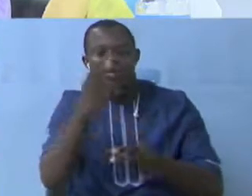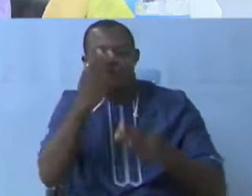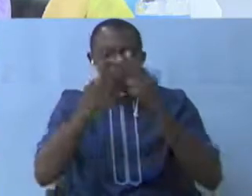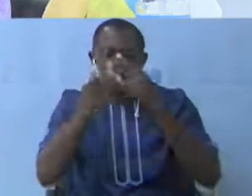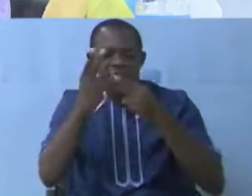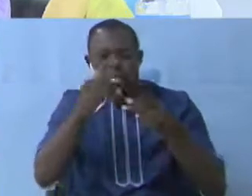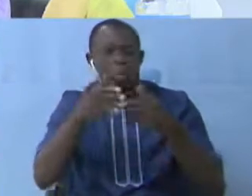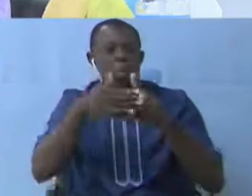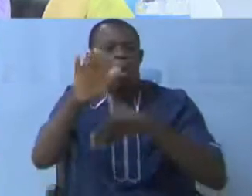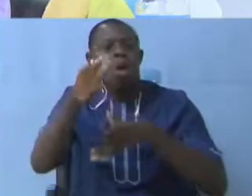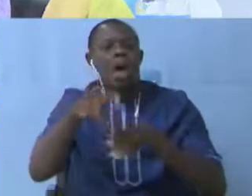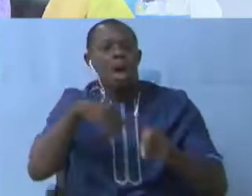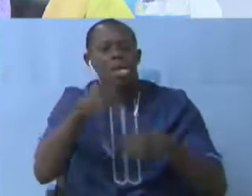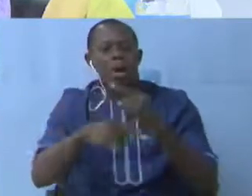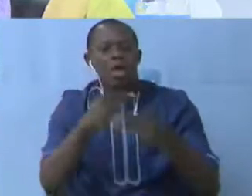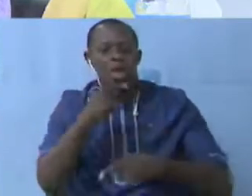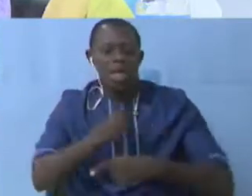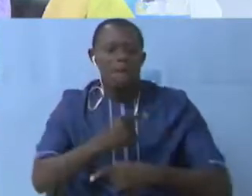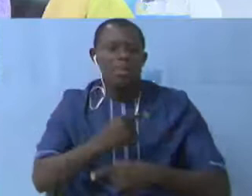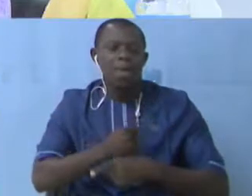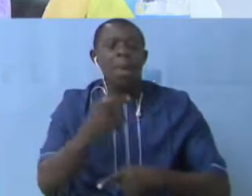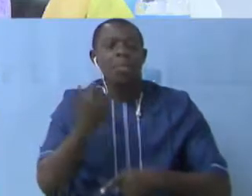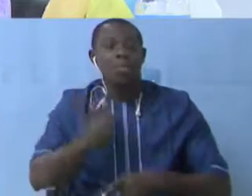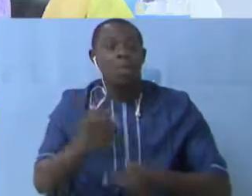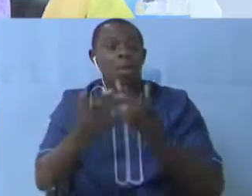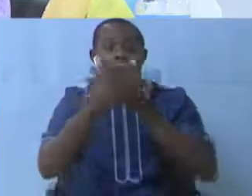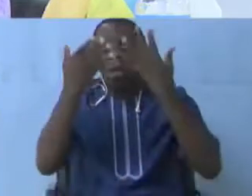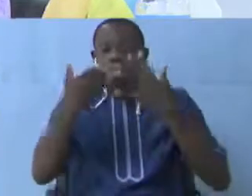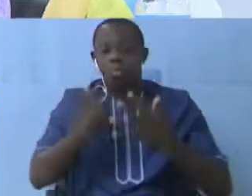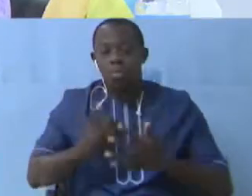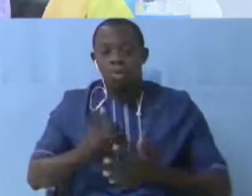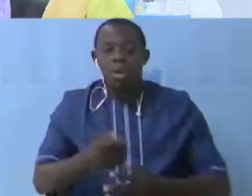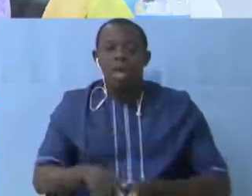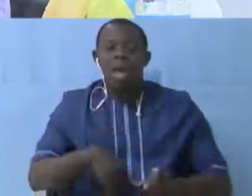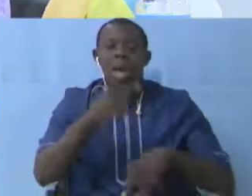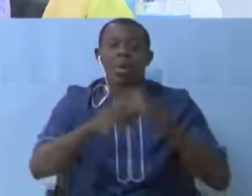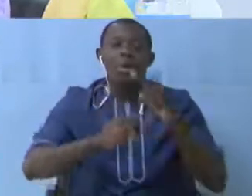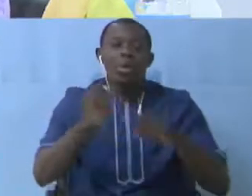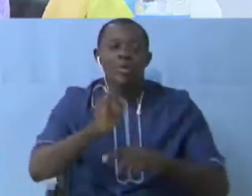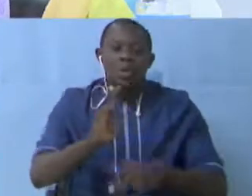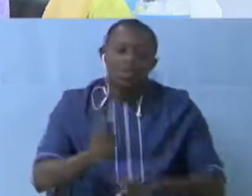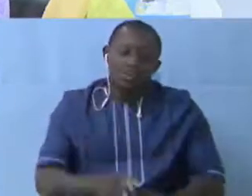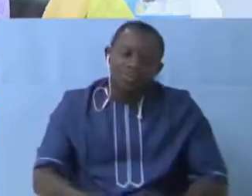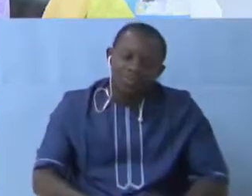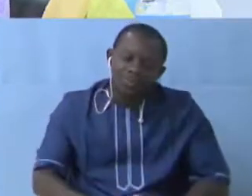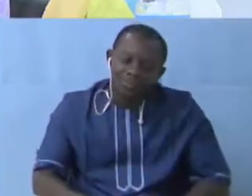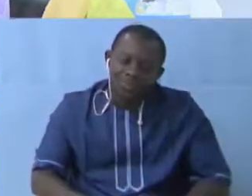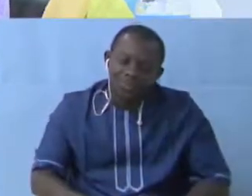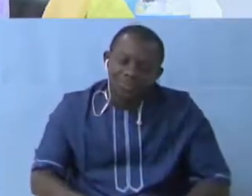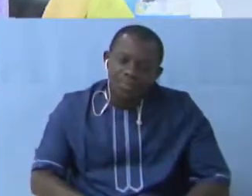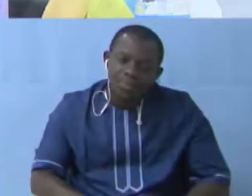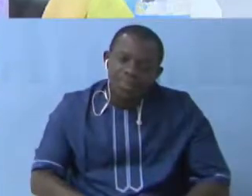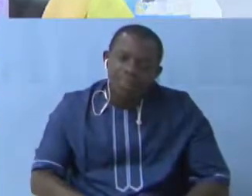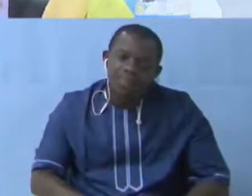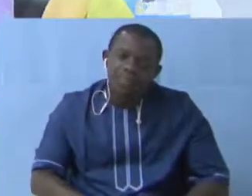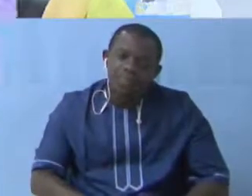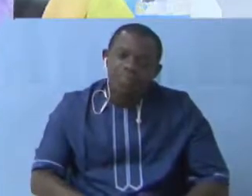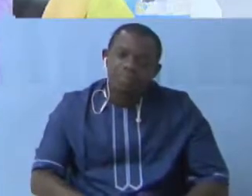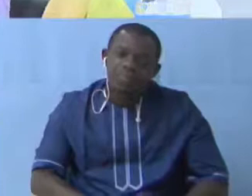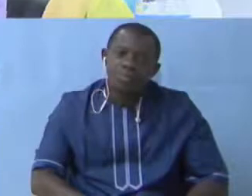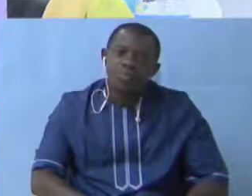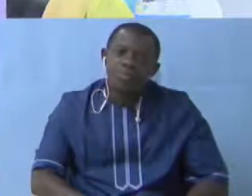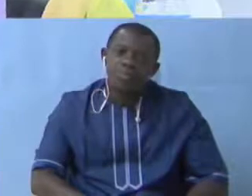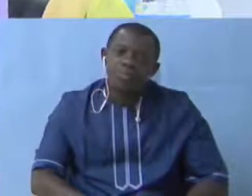many people. ak loi yoo nga xam ne ni nag yoo xam ne teg nañ koy tamit te tamit seen coono te dal na ci ñenn ñu bëri.